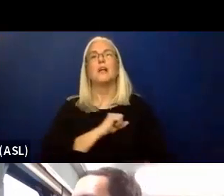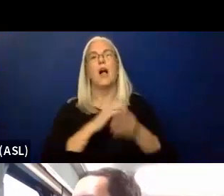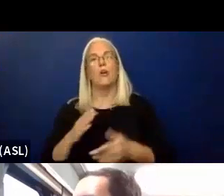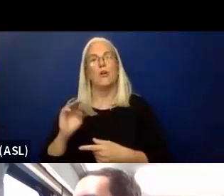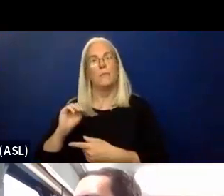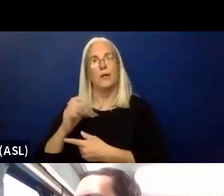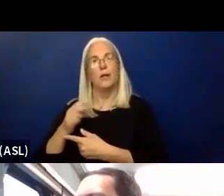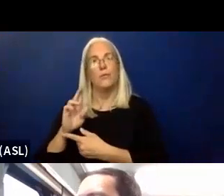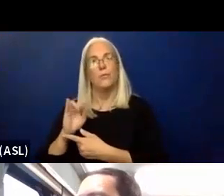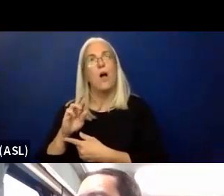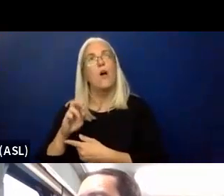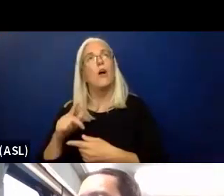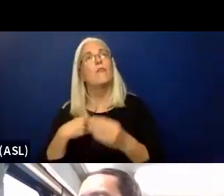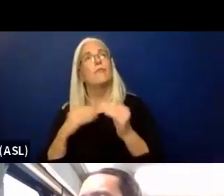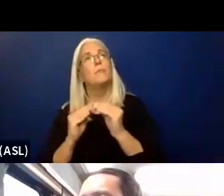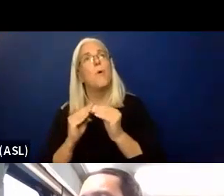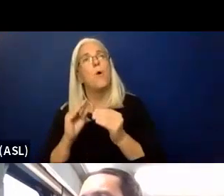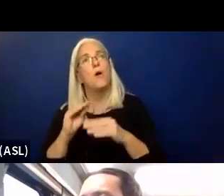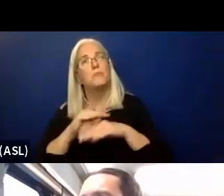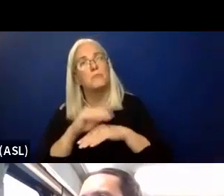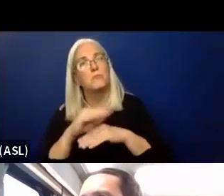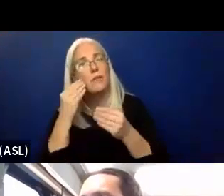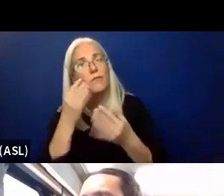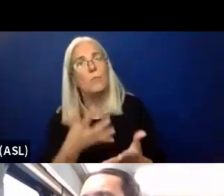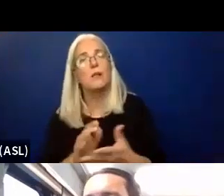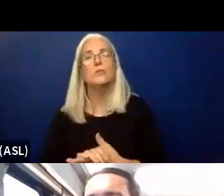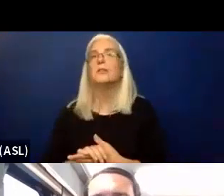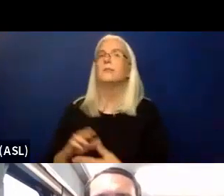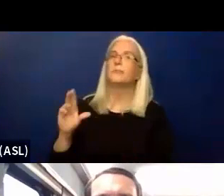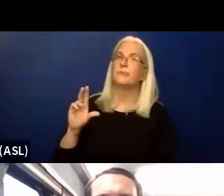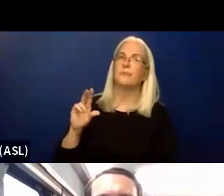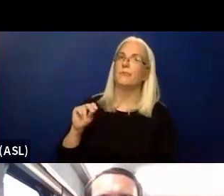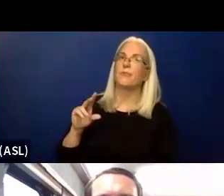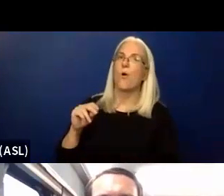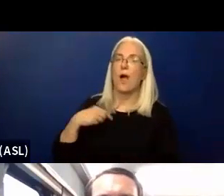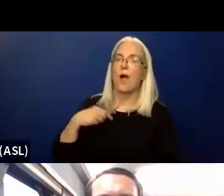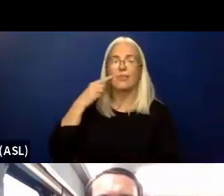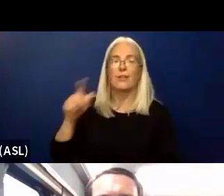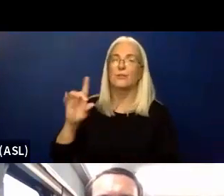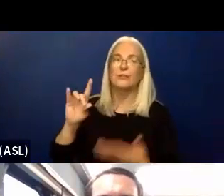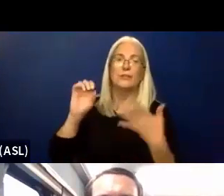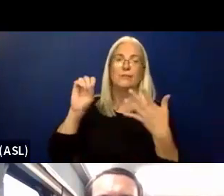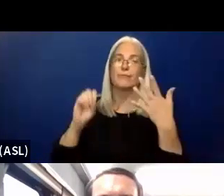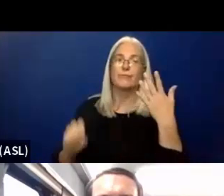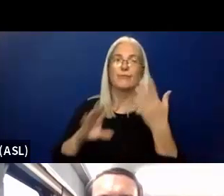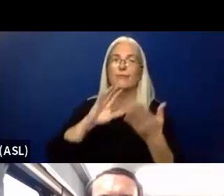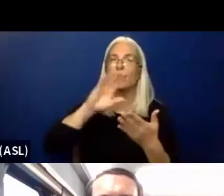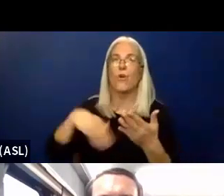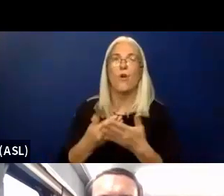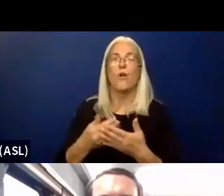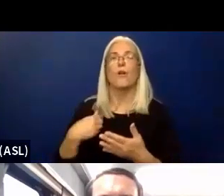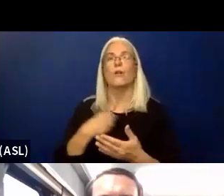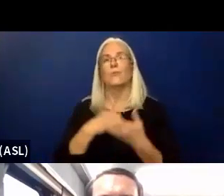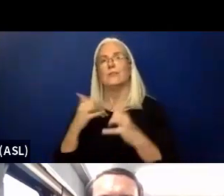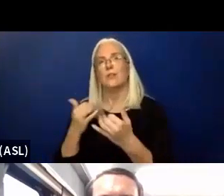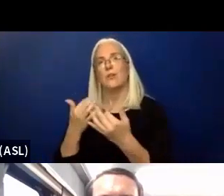No, Madam Chair, I think you covered it really well, and we're still waiting on several incidents related to federal declaration,